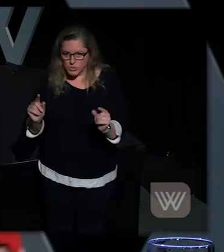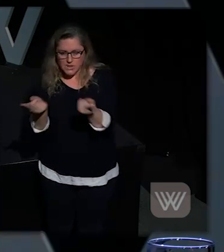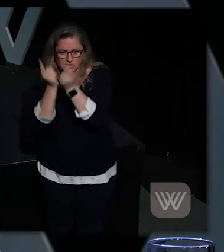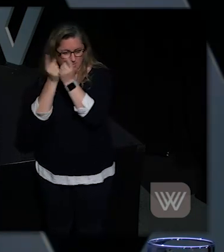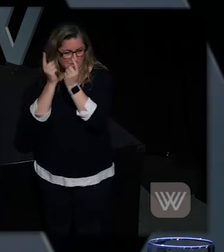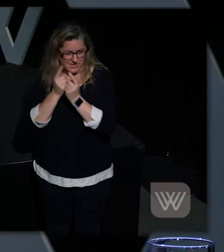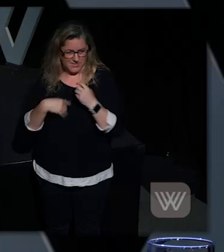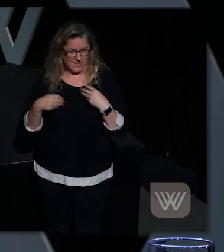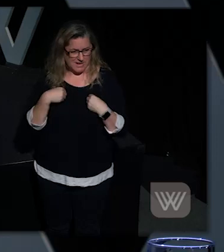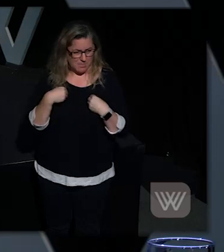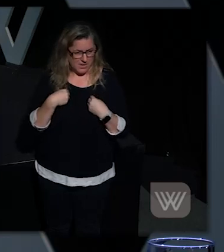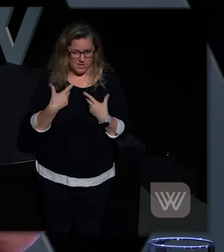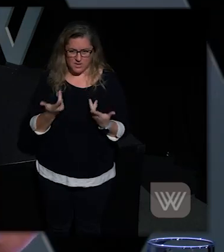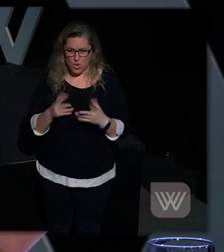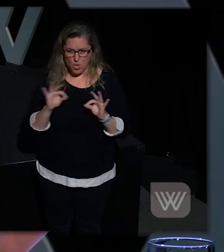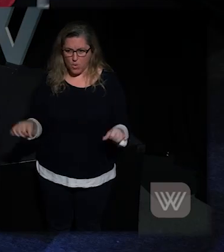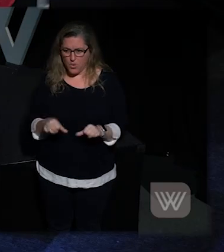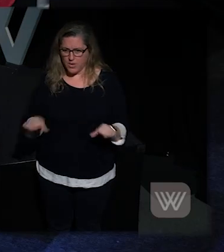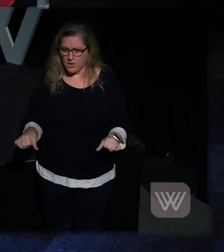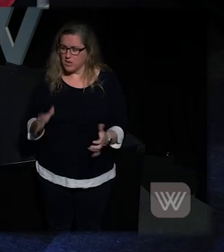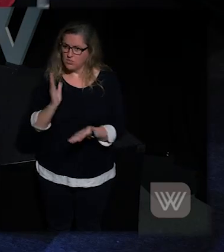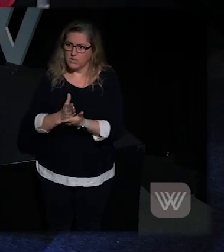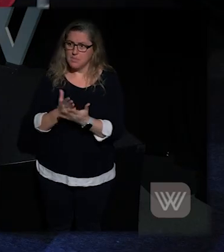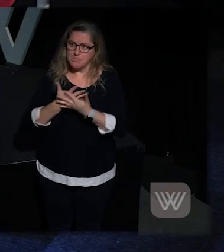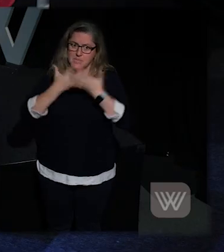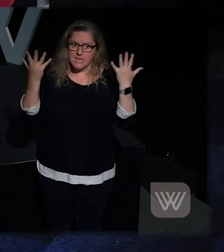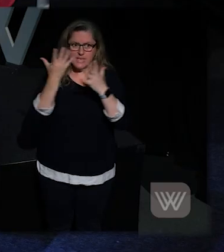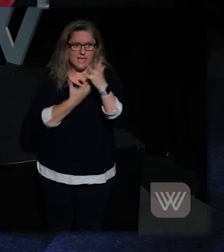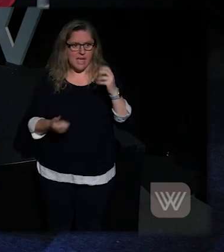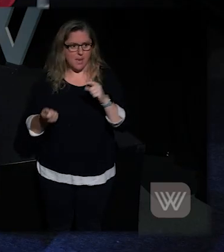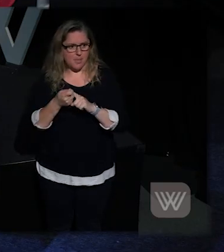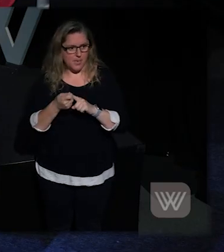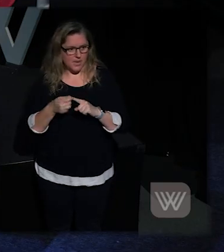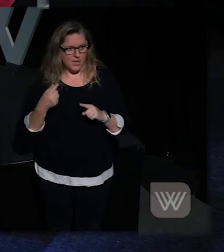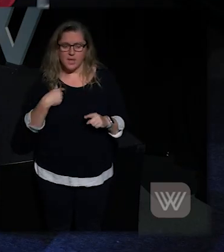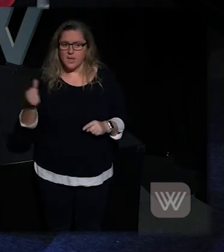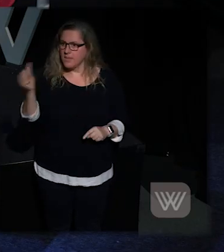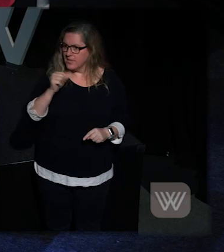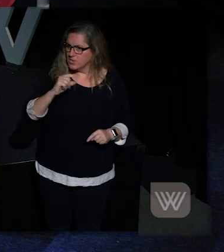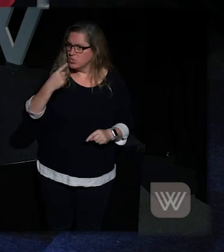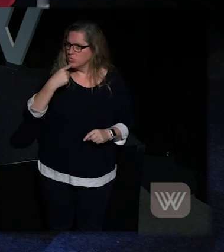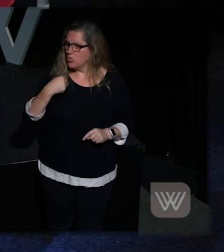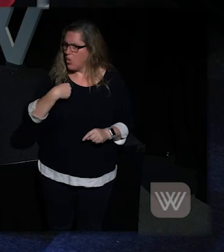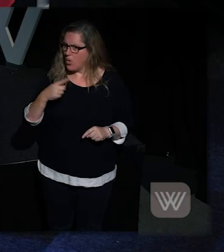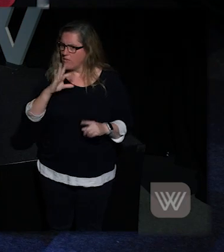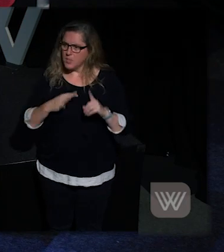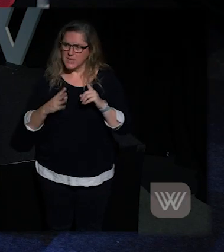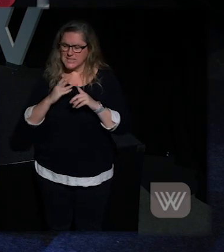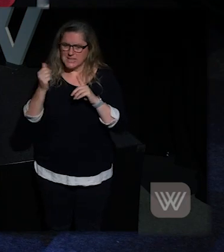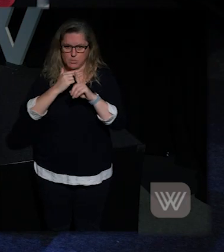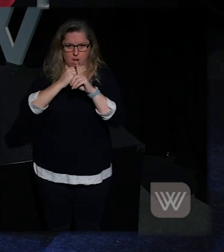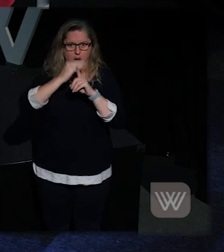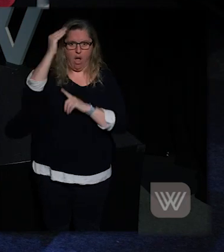either. So there's huge gaps there. And I've been told by someone very high up in the New